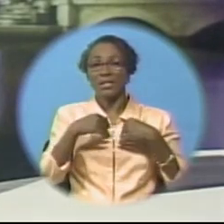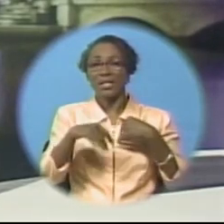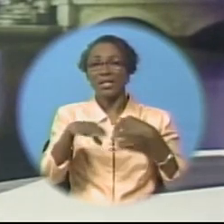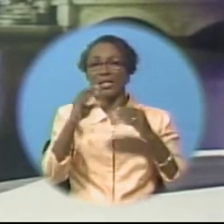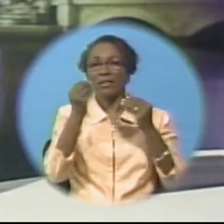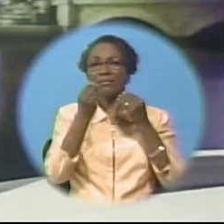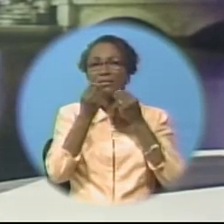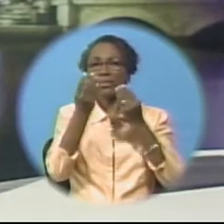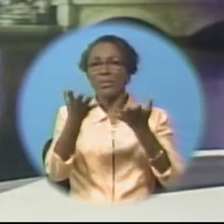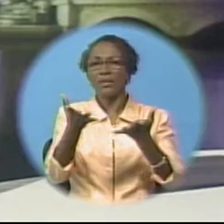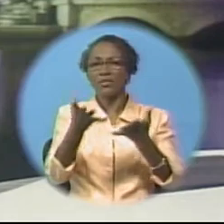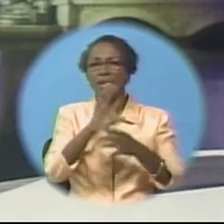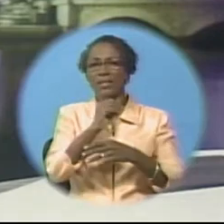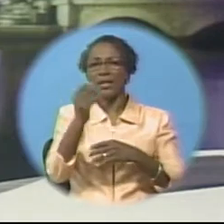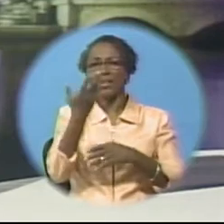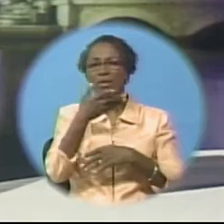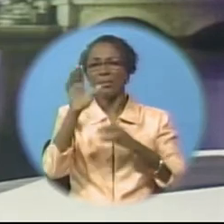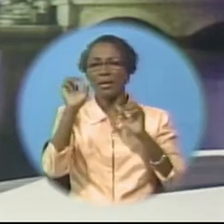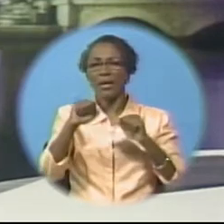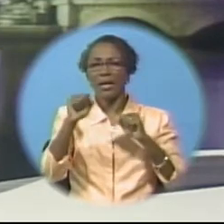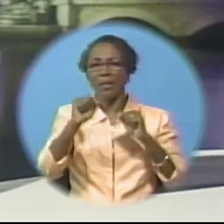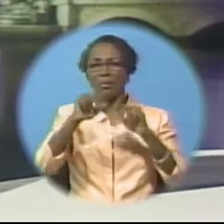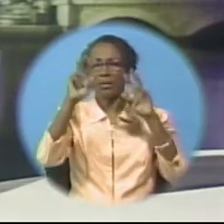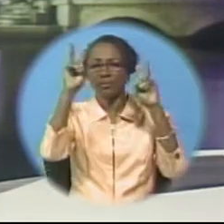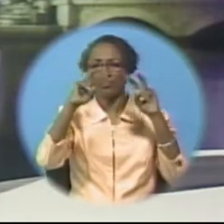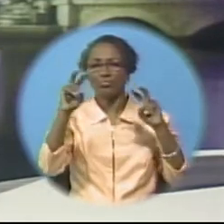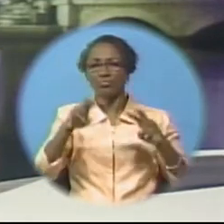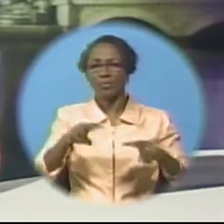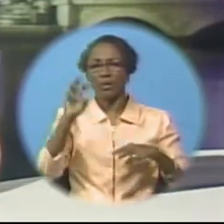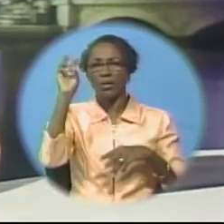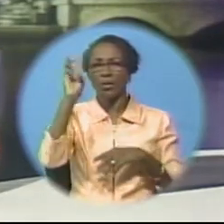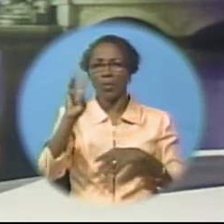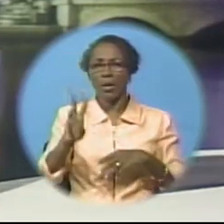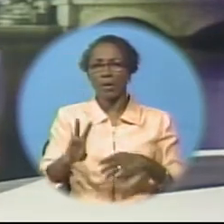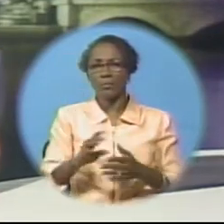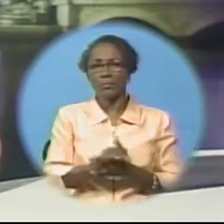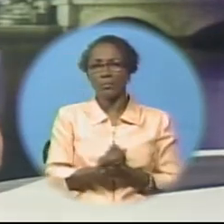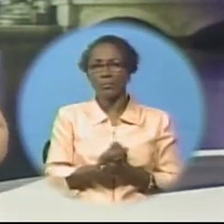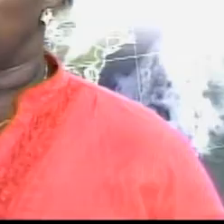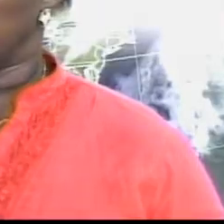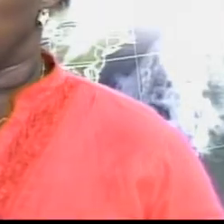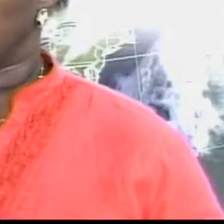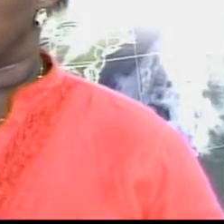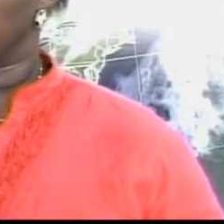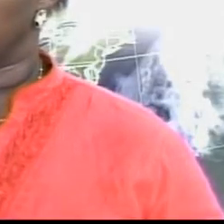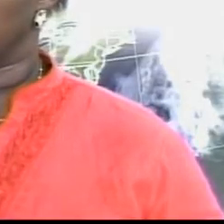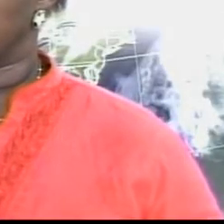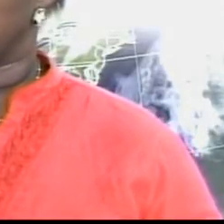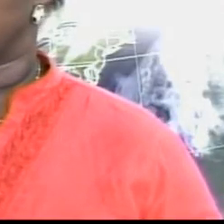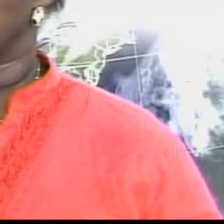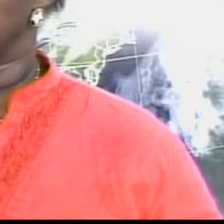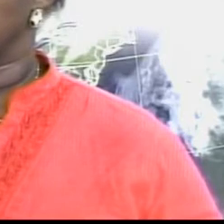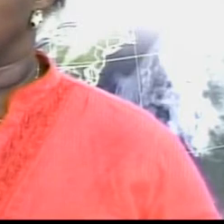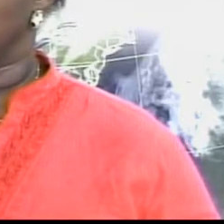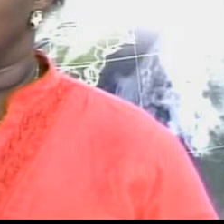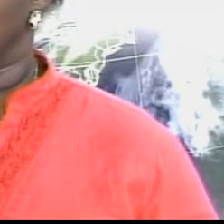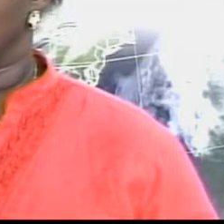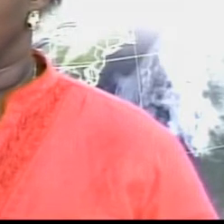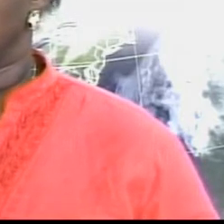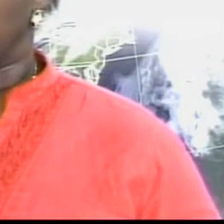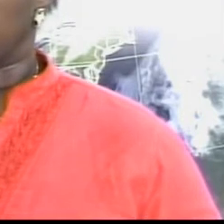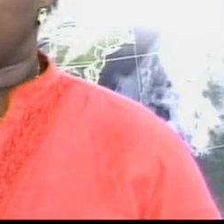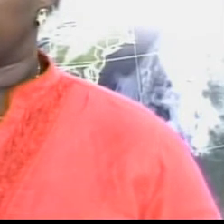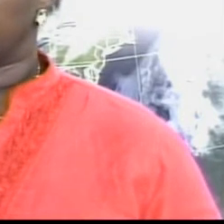forecast and monitor climate change will be greatly enhanced. We could actually see exactly where clouds develop almost